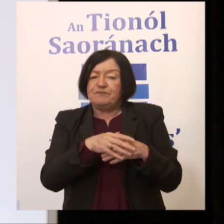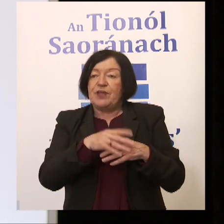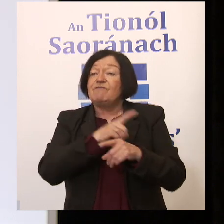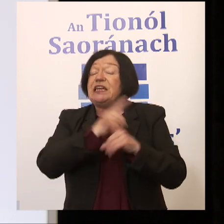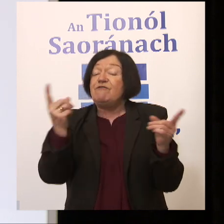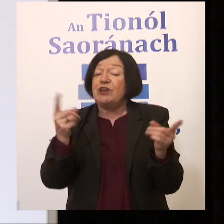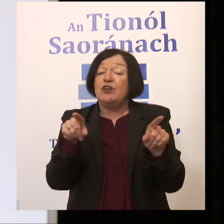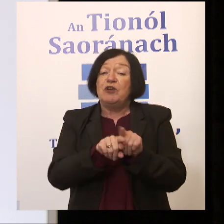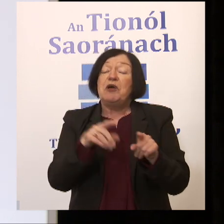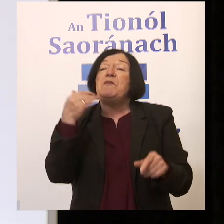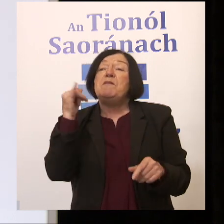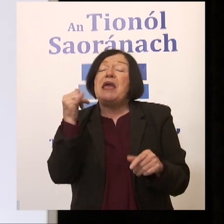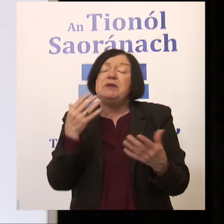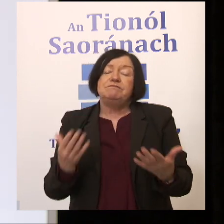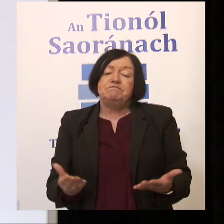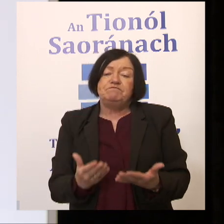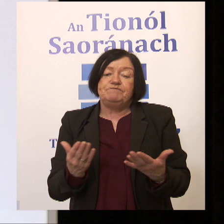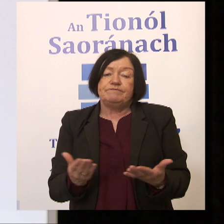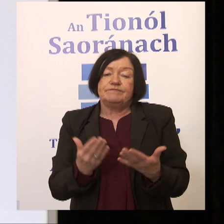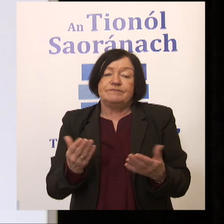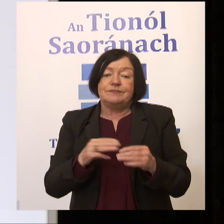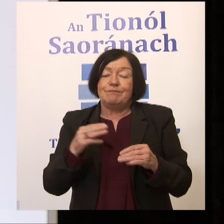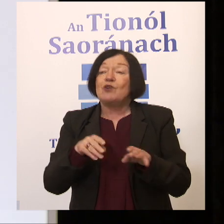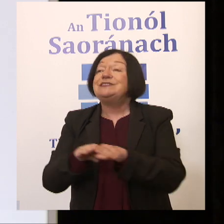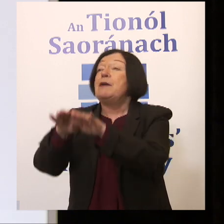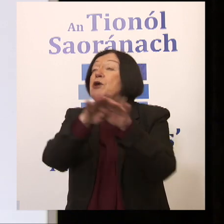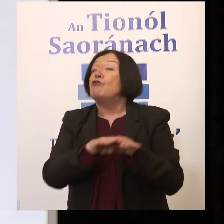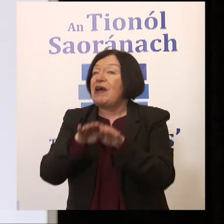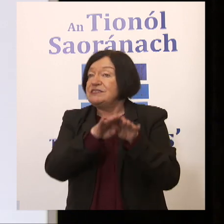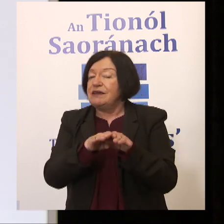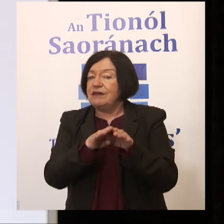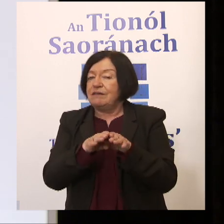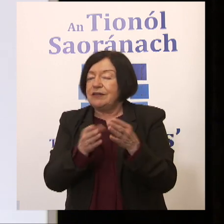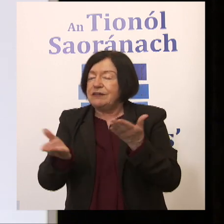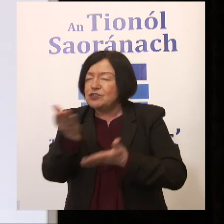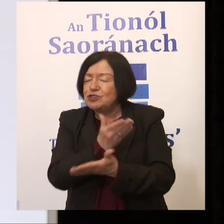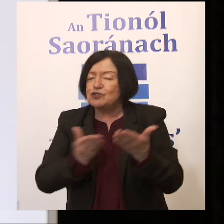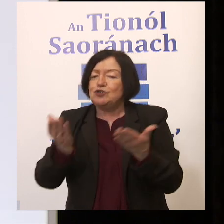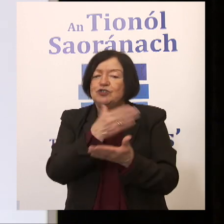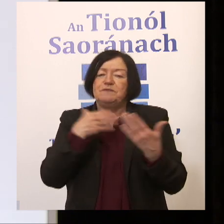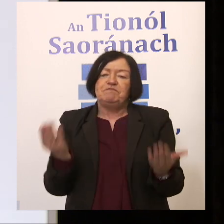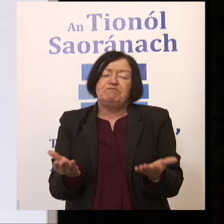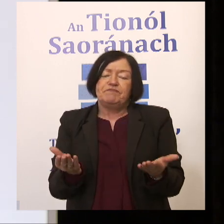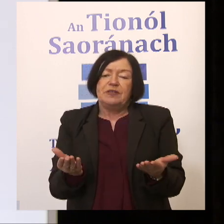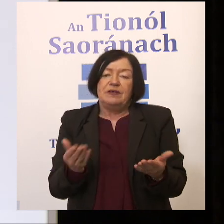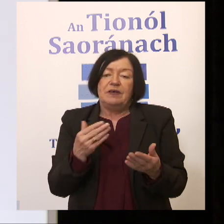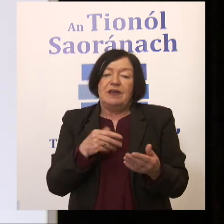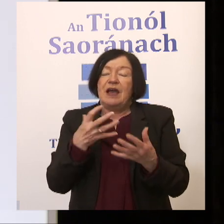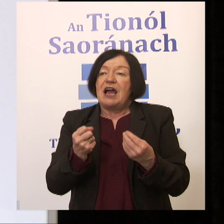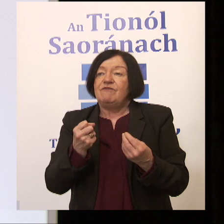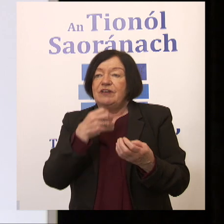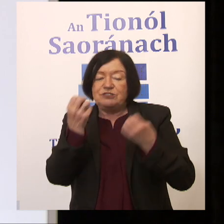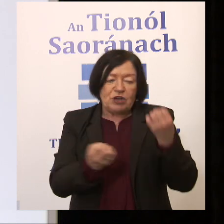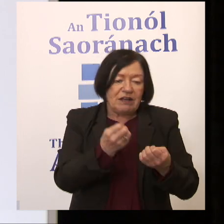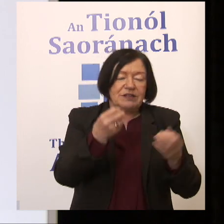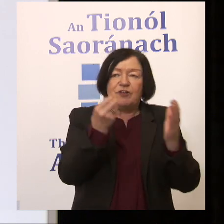delivery, as well as maybe in more democratic arguments around having an element of checks and